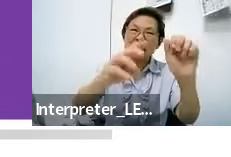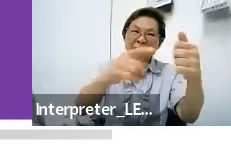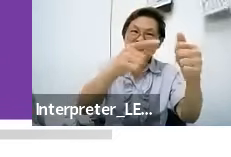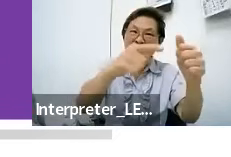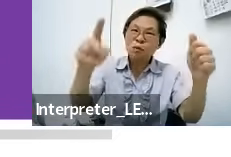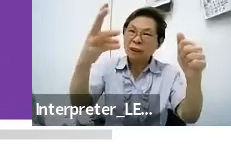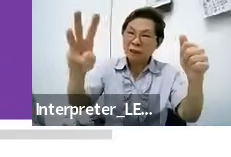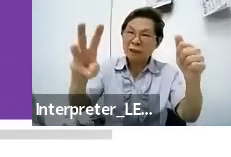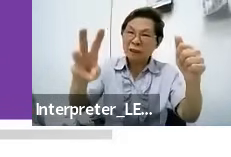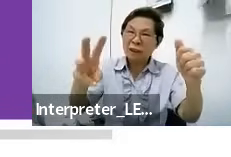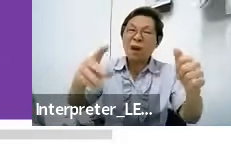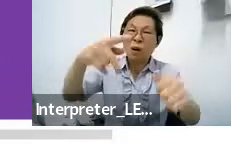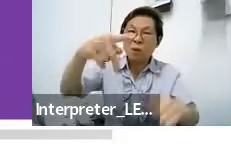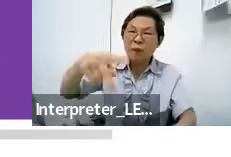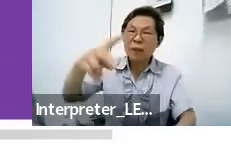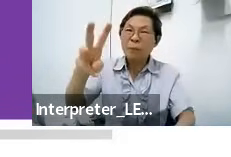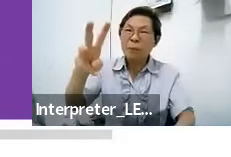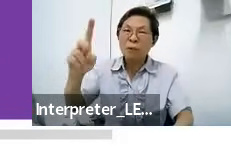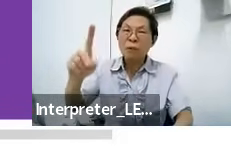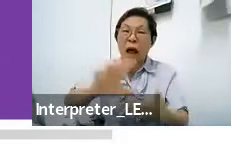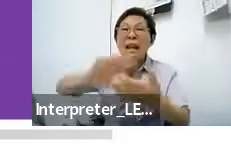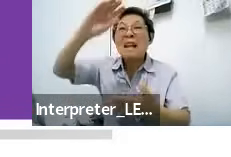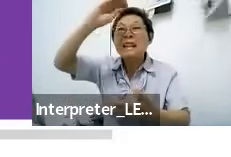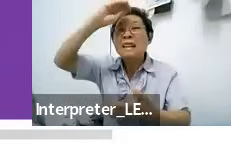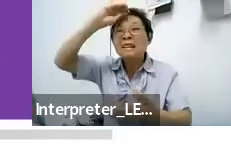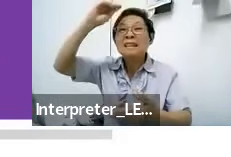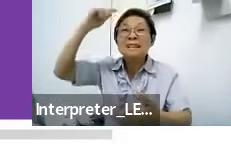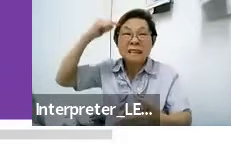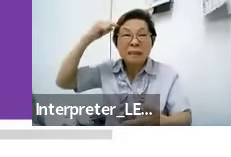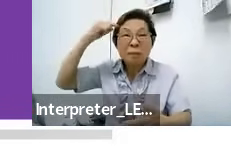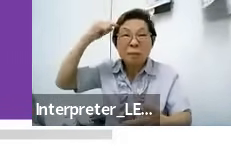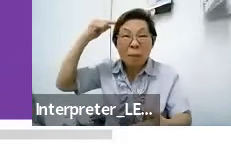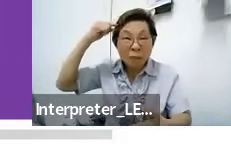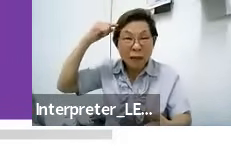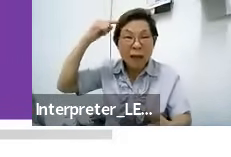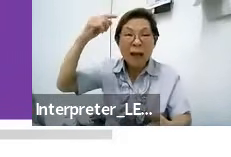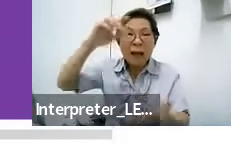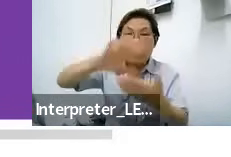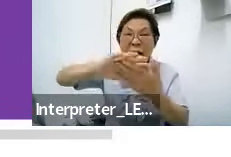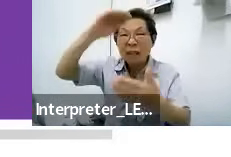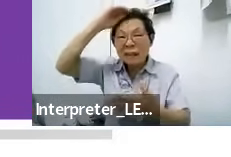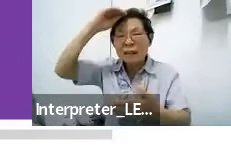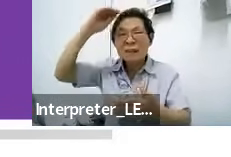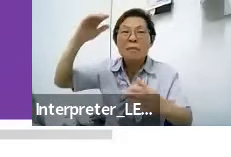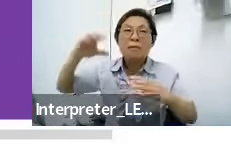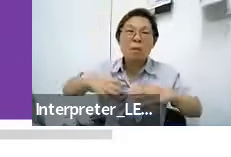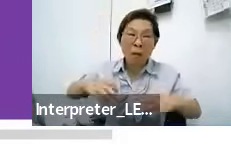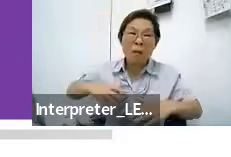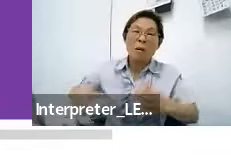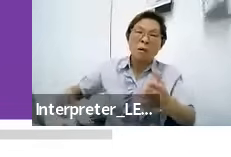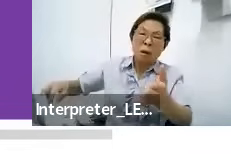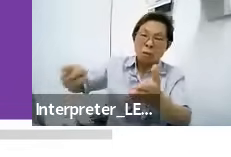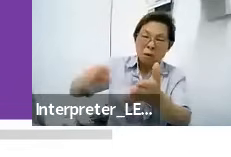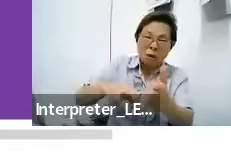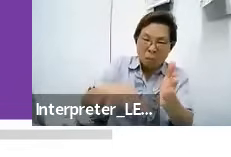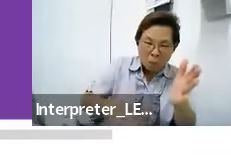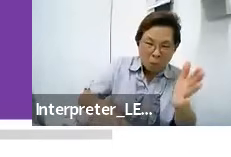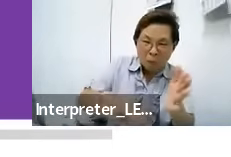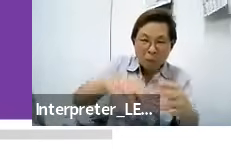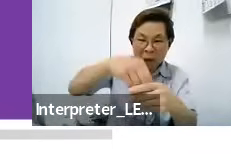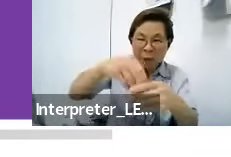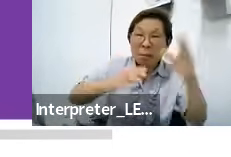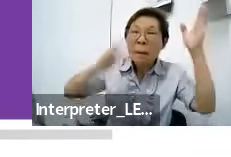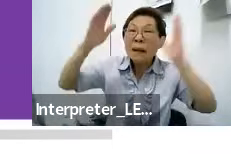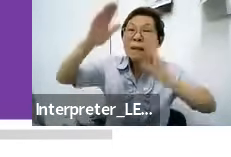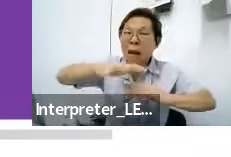worldwide. So based on this estimation, in the report published by UNICEF, they also estimate that in